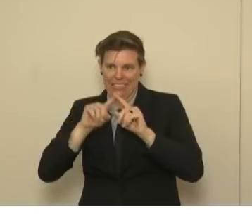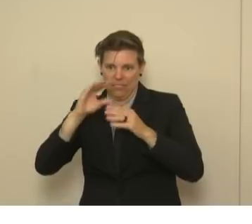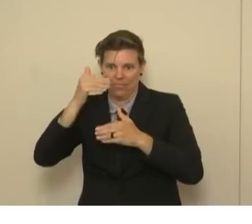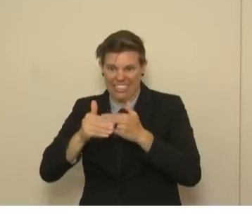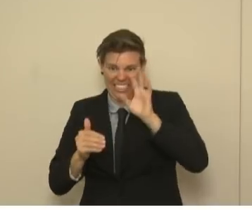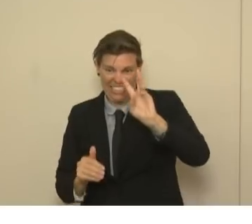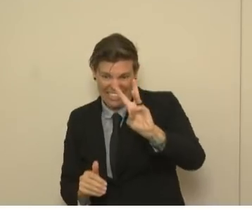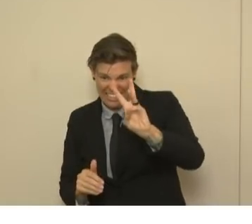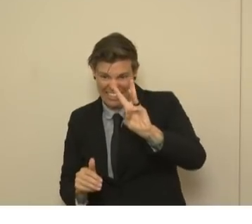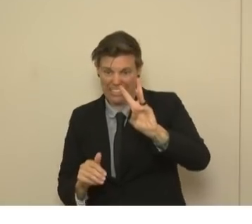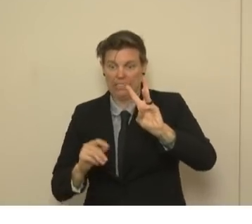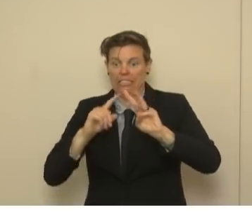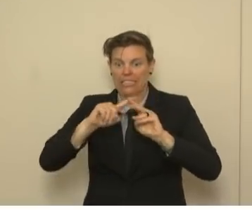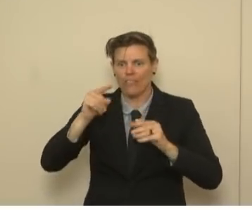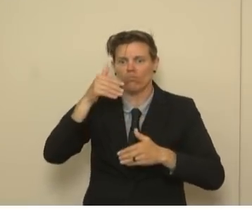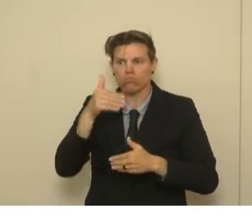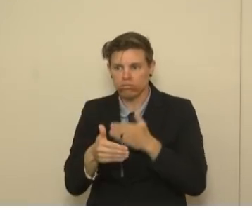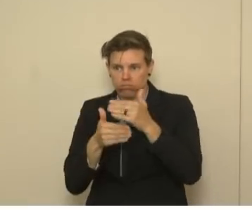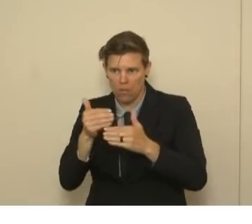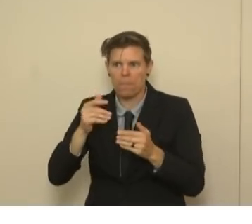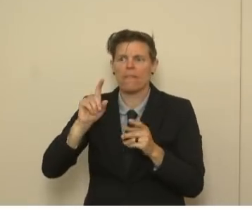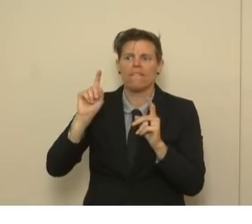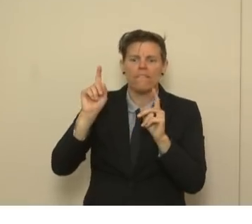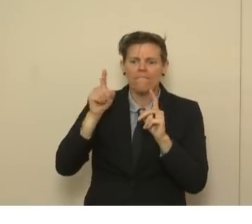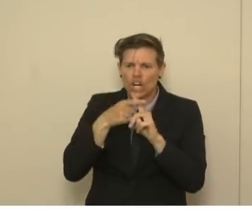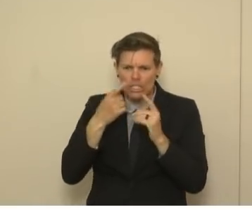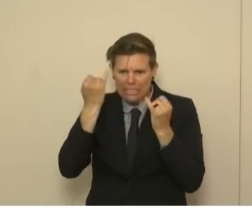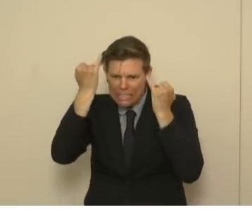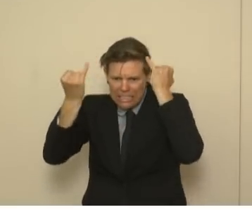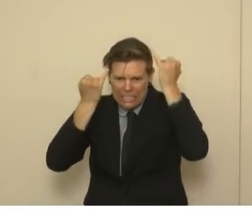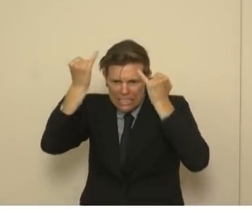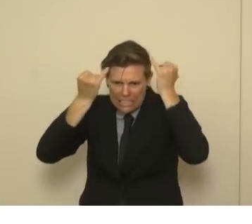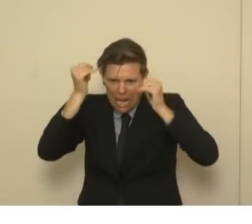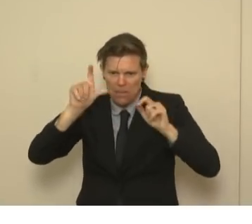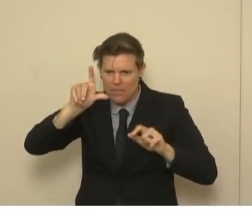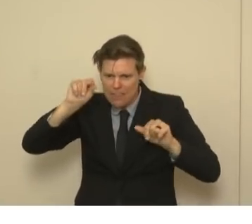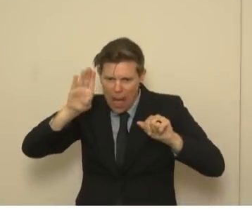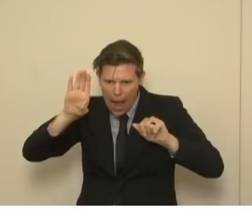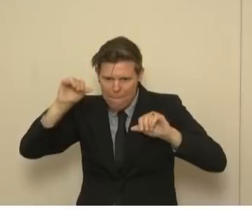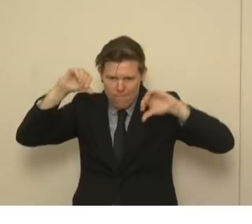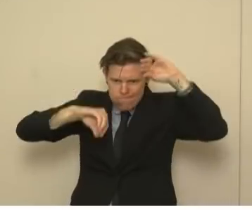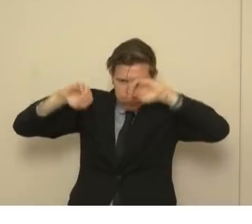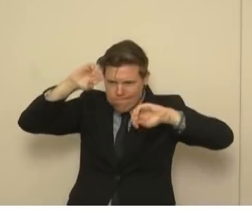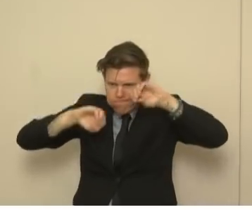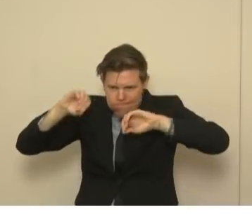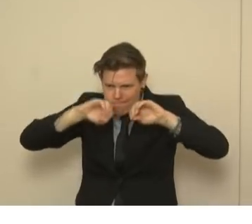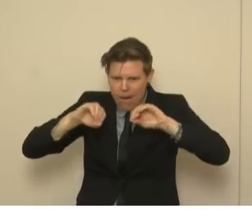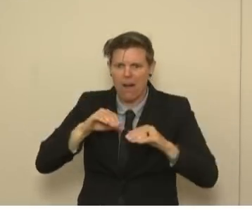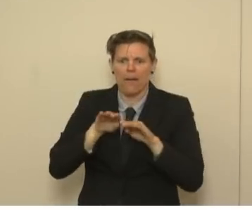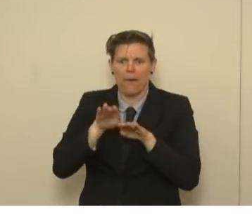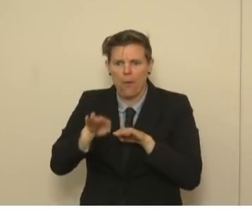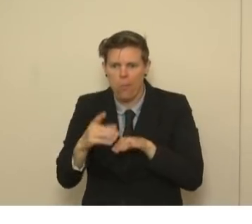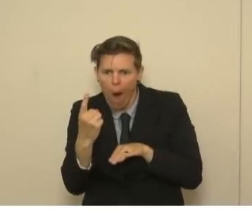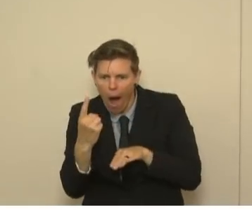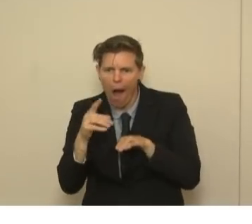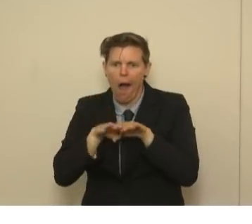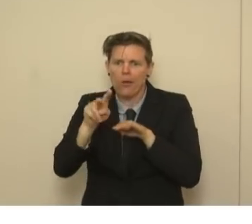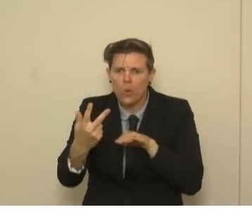it on animals. Phase 2, small number of humans. Phase 3, thousands of human beings. Phase 4 would